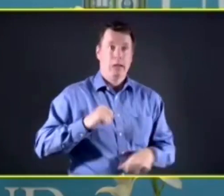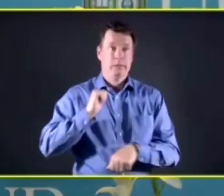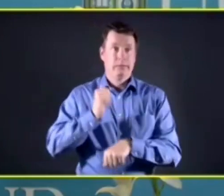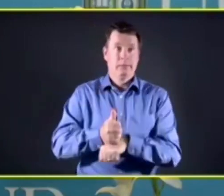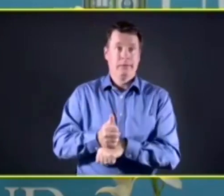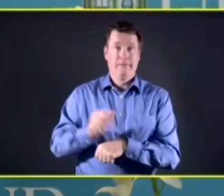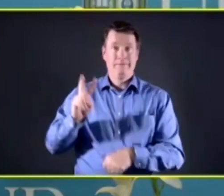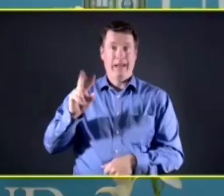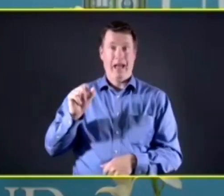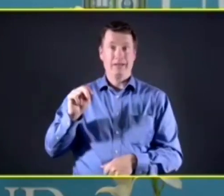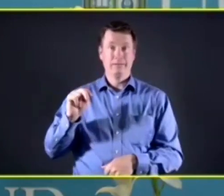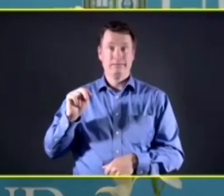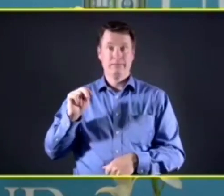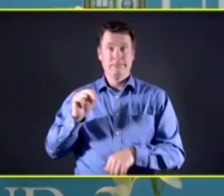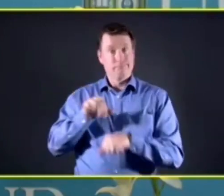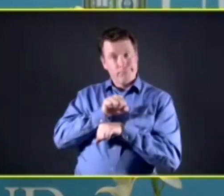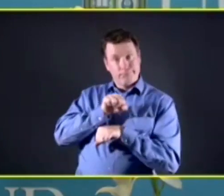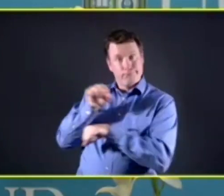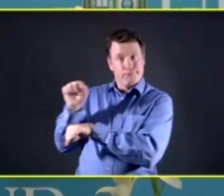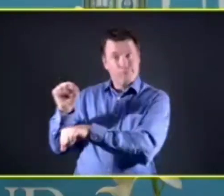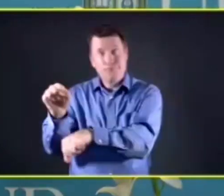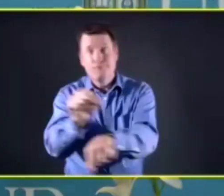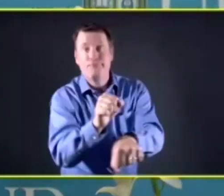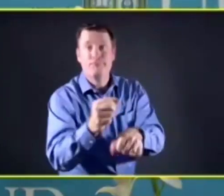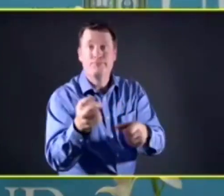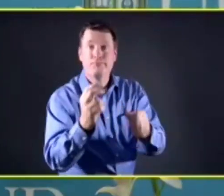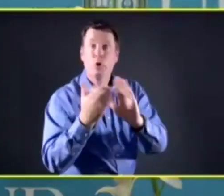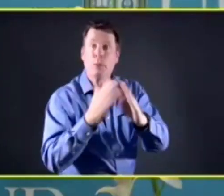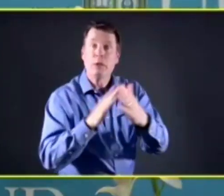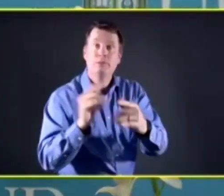So both work is going on. I guess